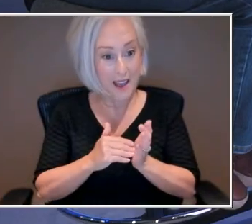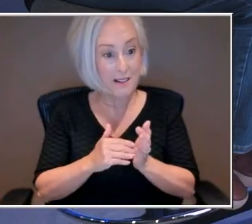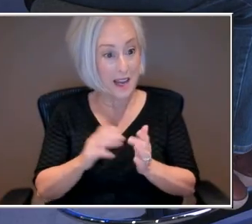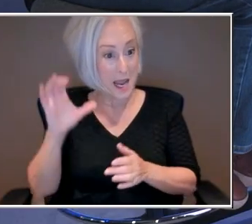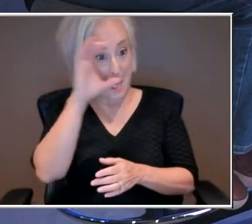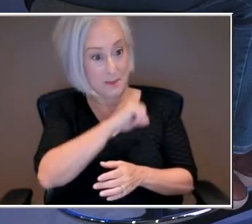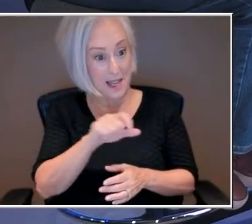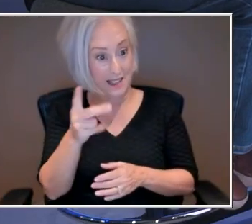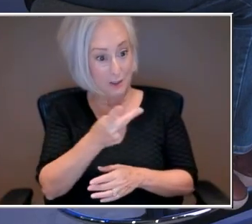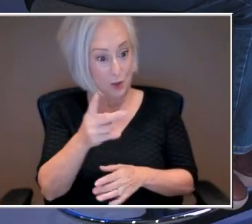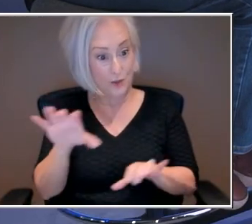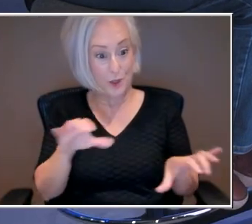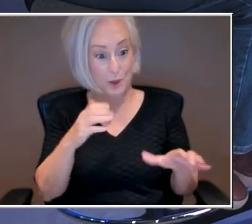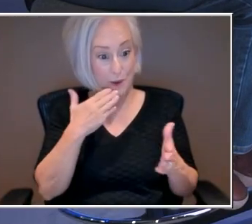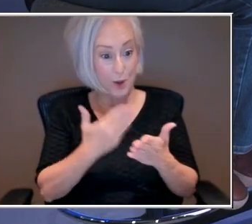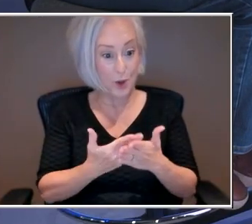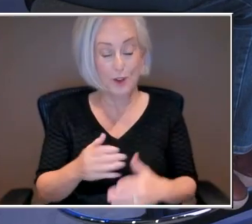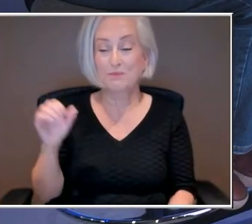Yes, very.